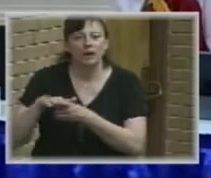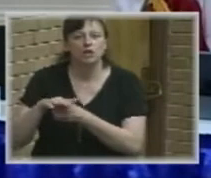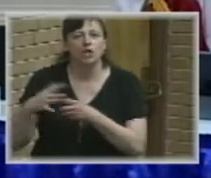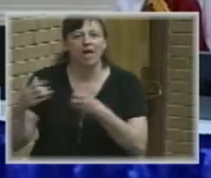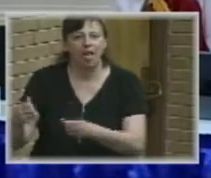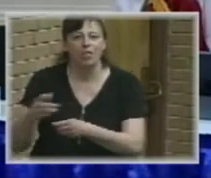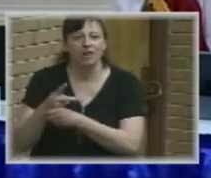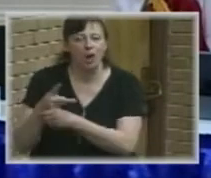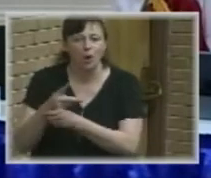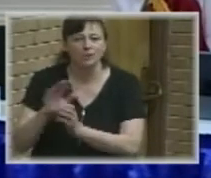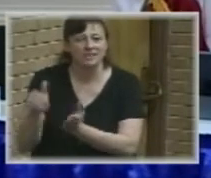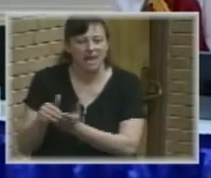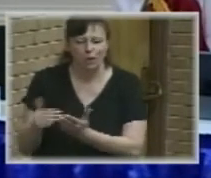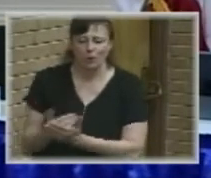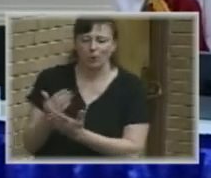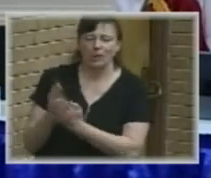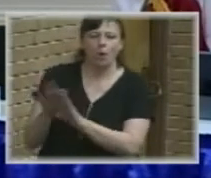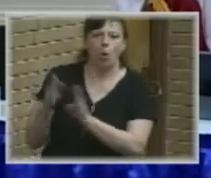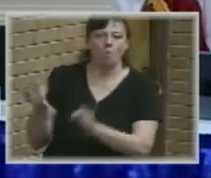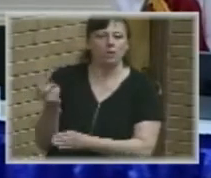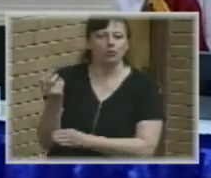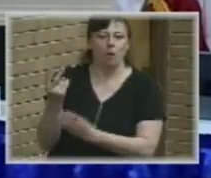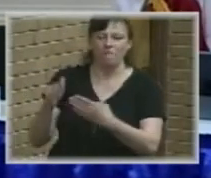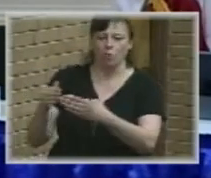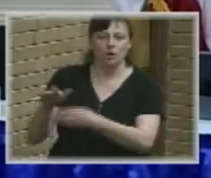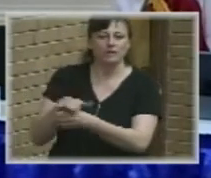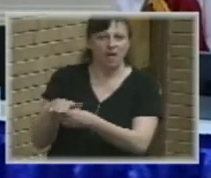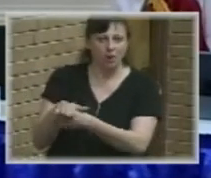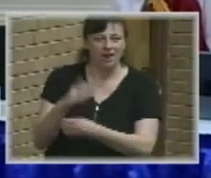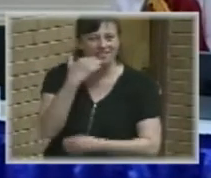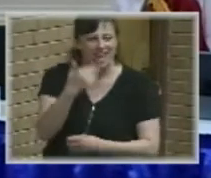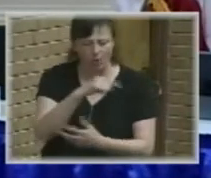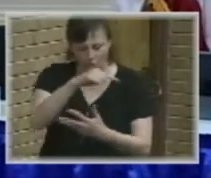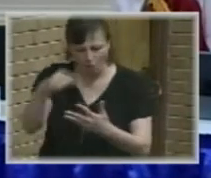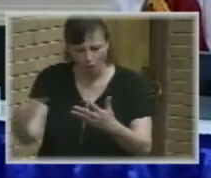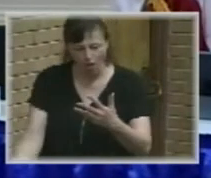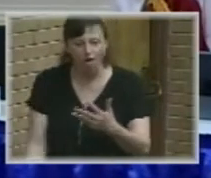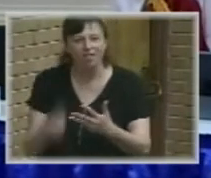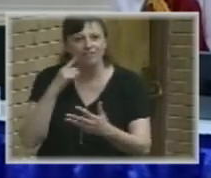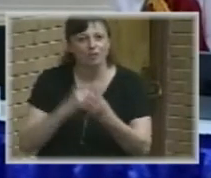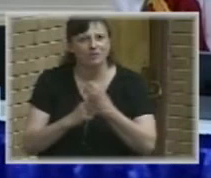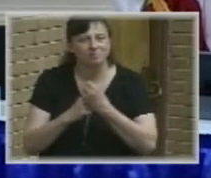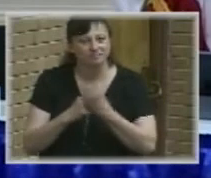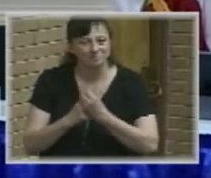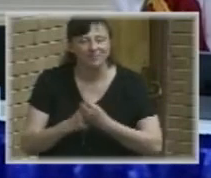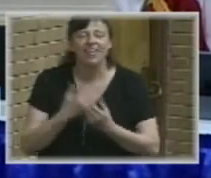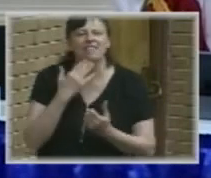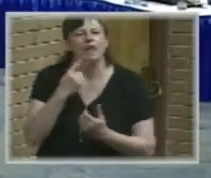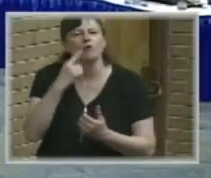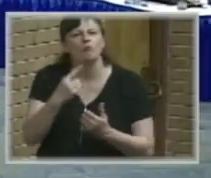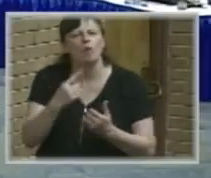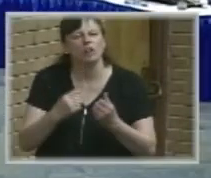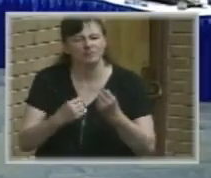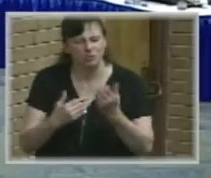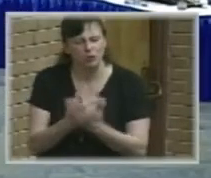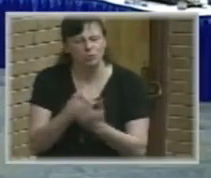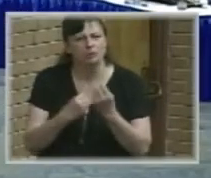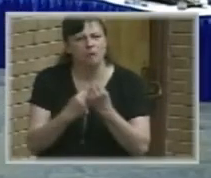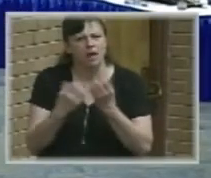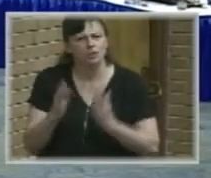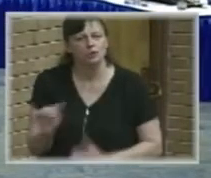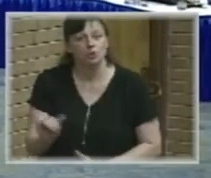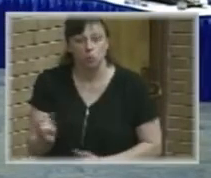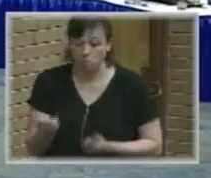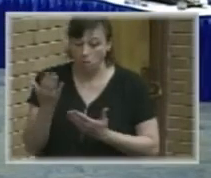which is newly opened in the 12 Corners. Thank you, all of them, but especially those 2 new sponsors. We have a motion and a second.